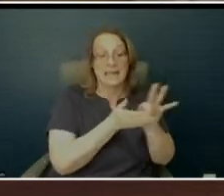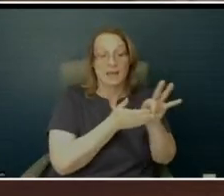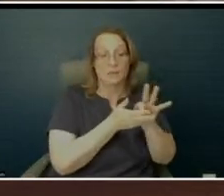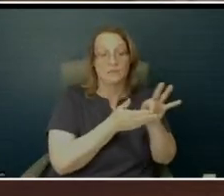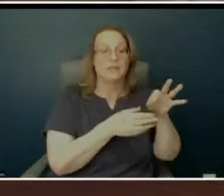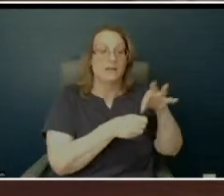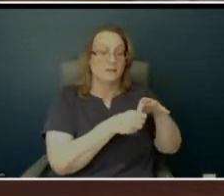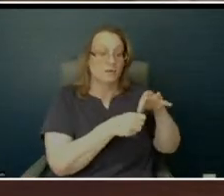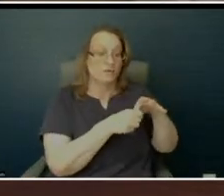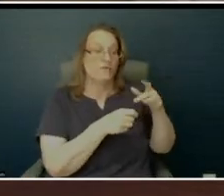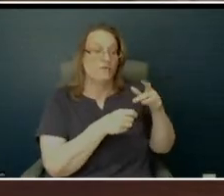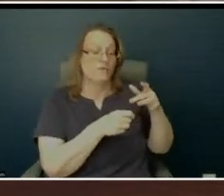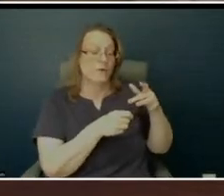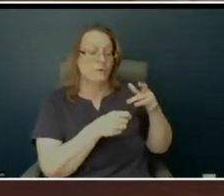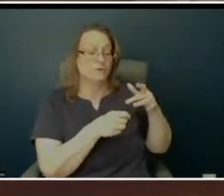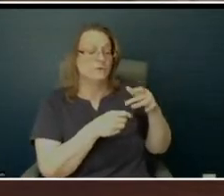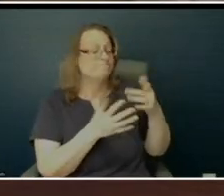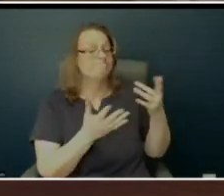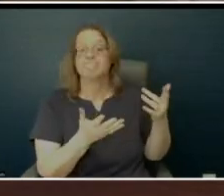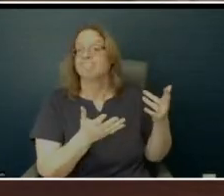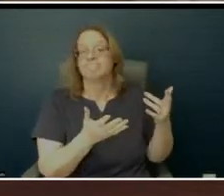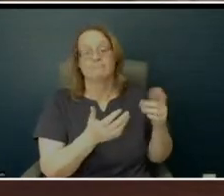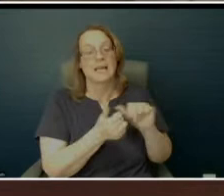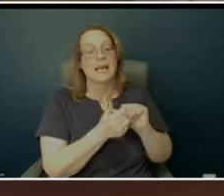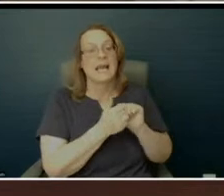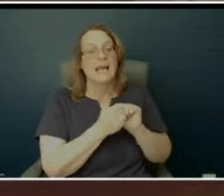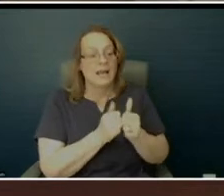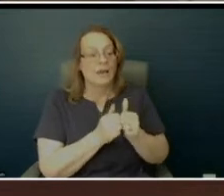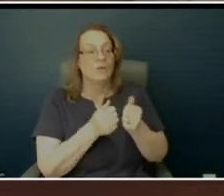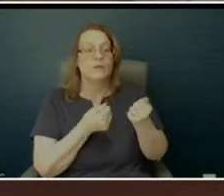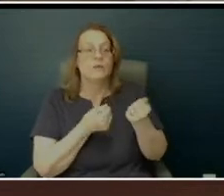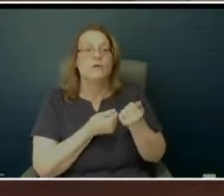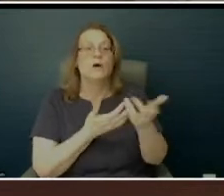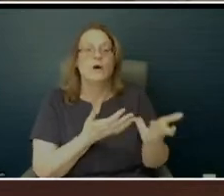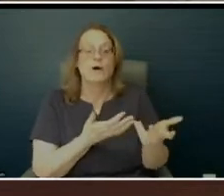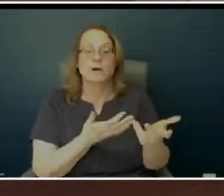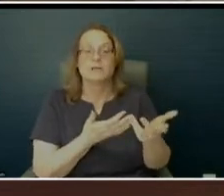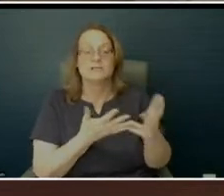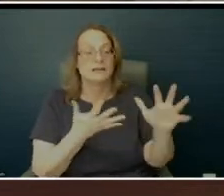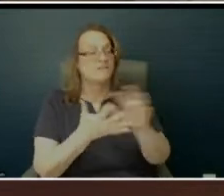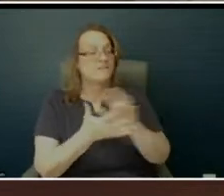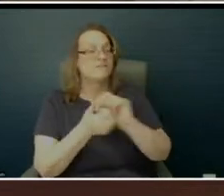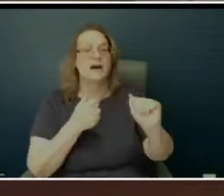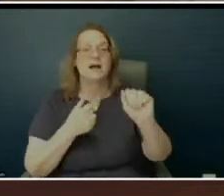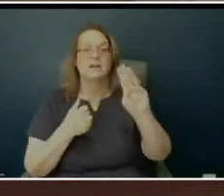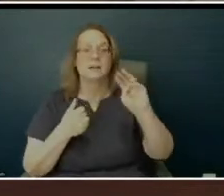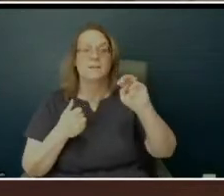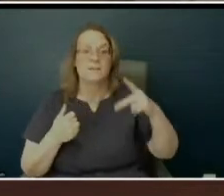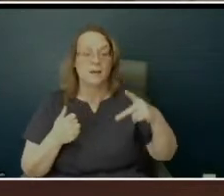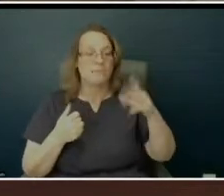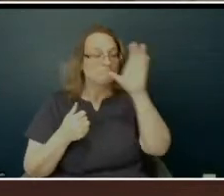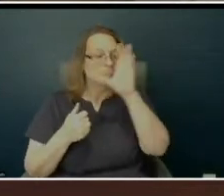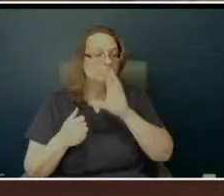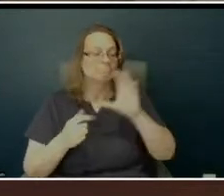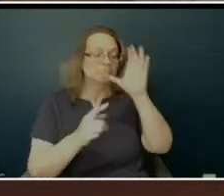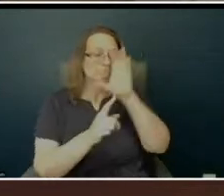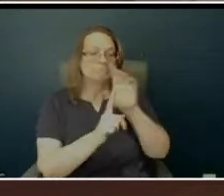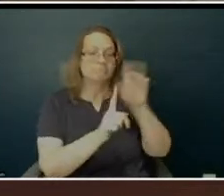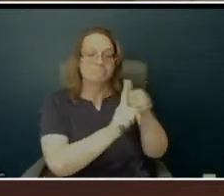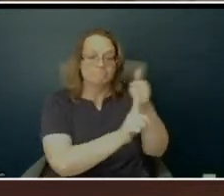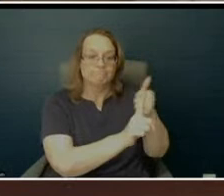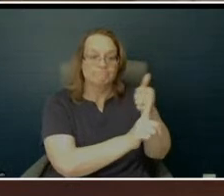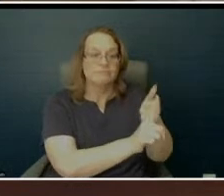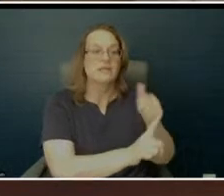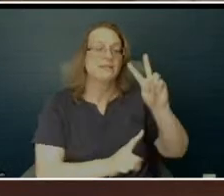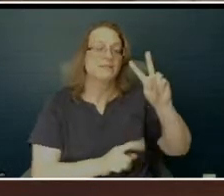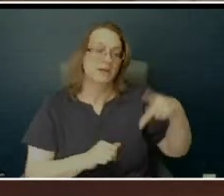6th, and how he provoked a violent mob to pursue the Vice President and others in our Capitol.